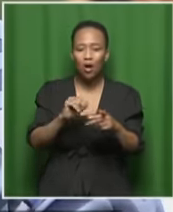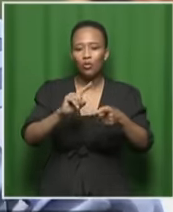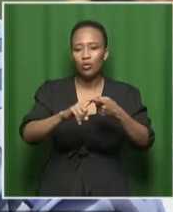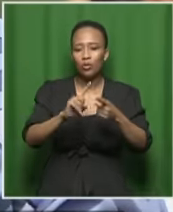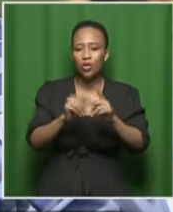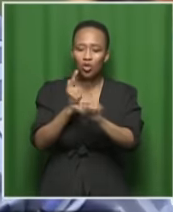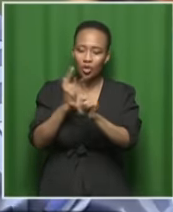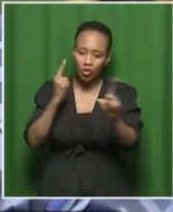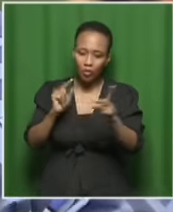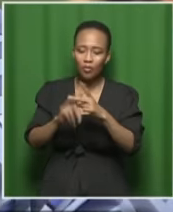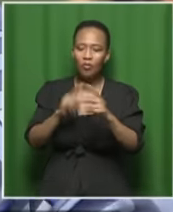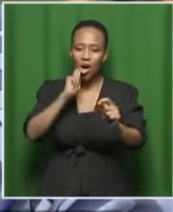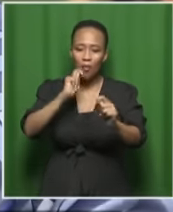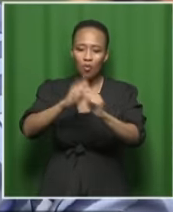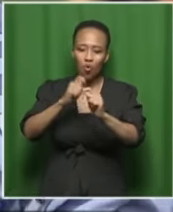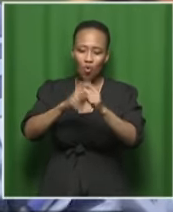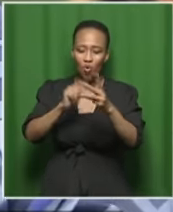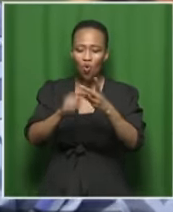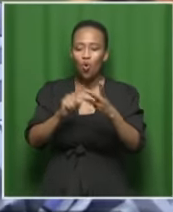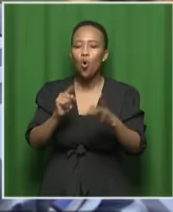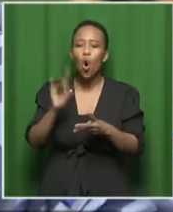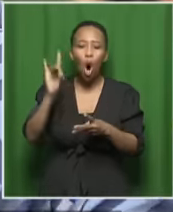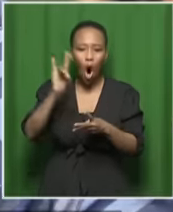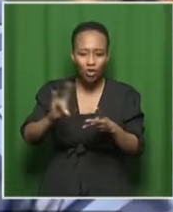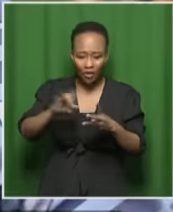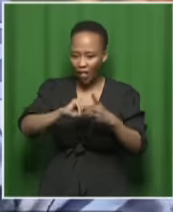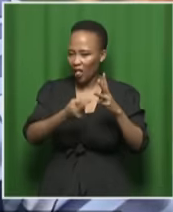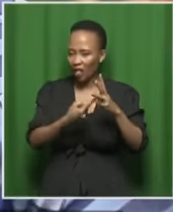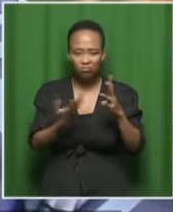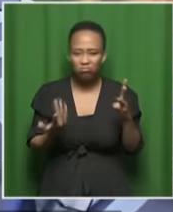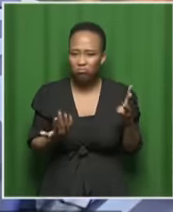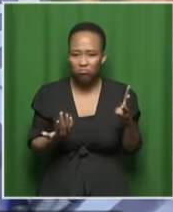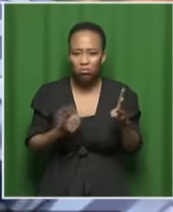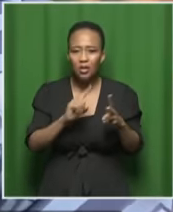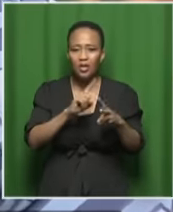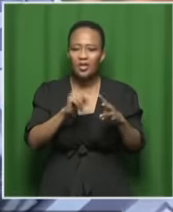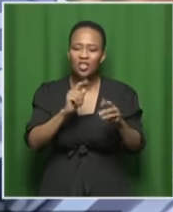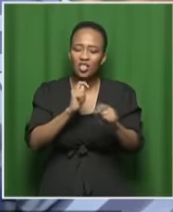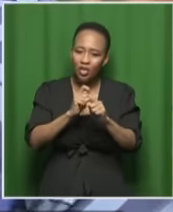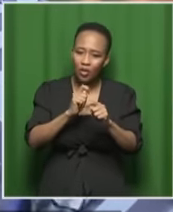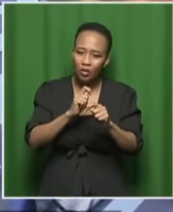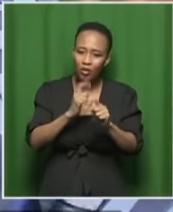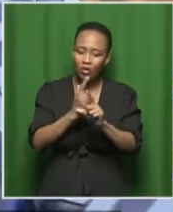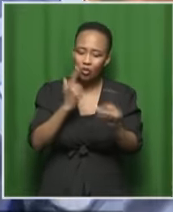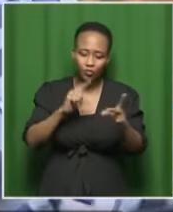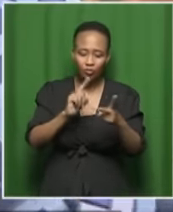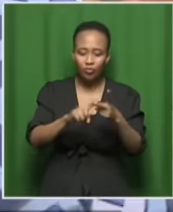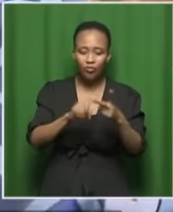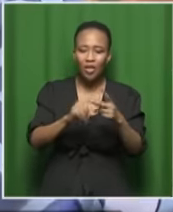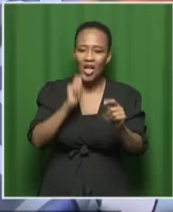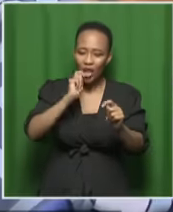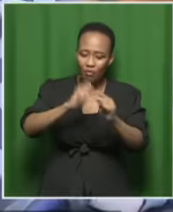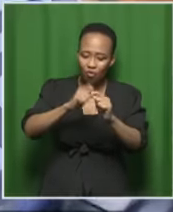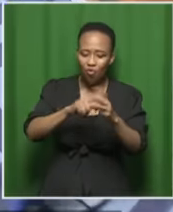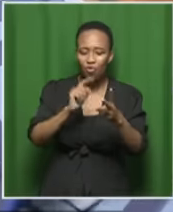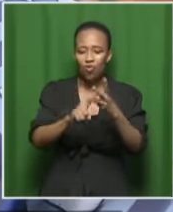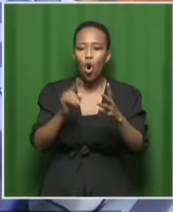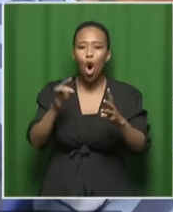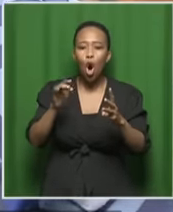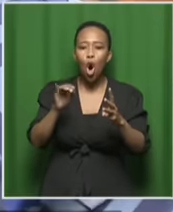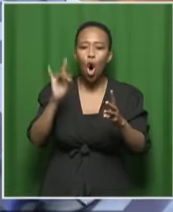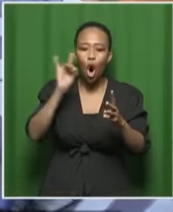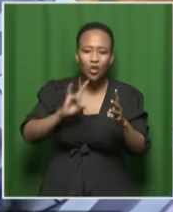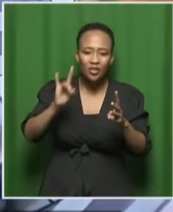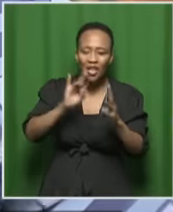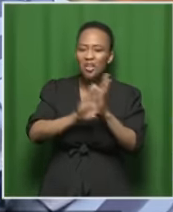hostels. Because we acknowledge that. If you can't improve townships, if you can't improve informal settlement, if you can't improve hostels, that's the end of all of us. Because these